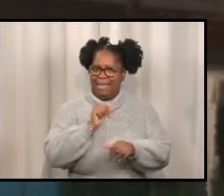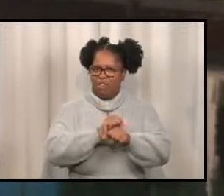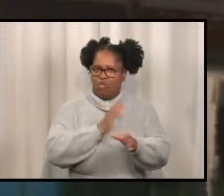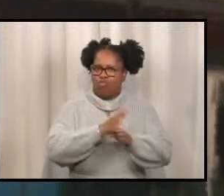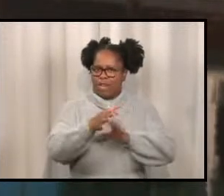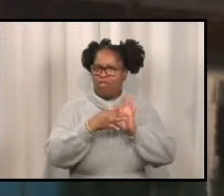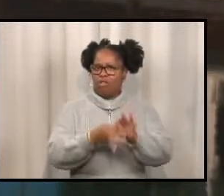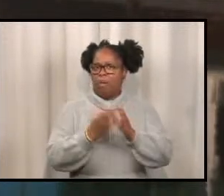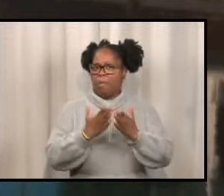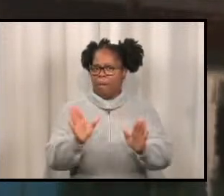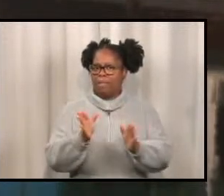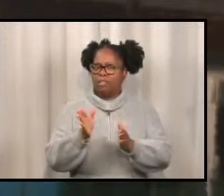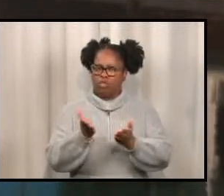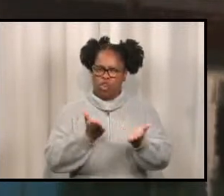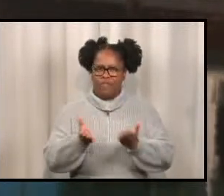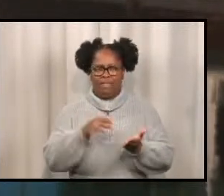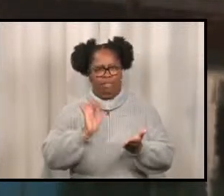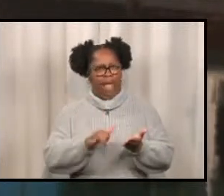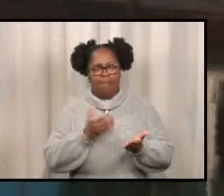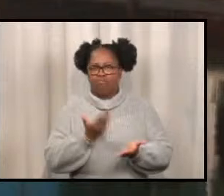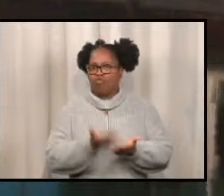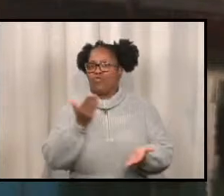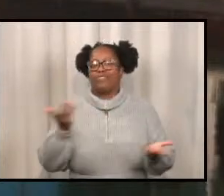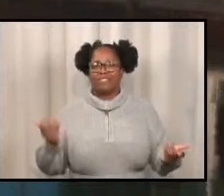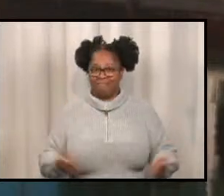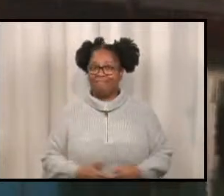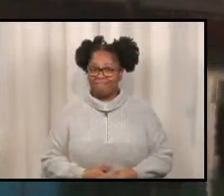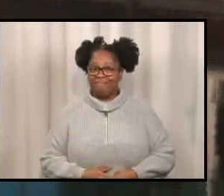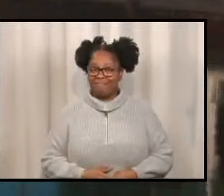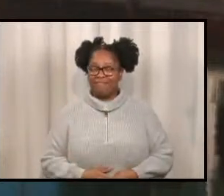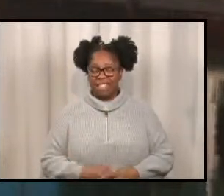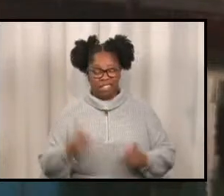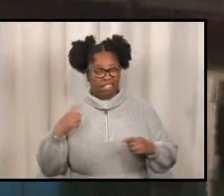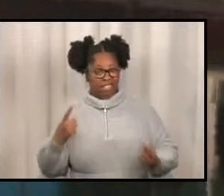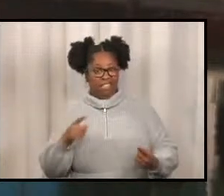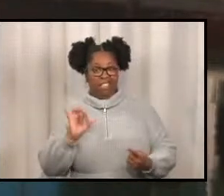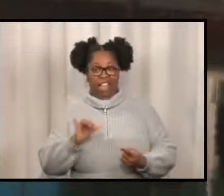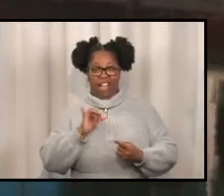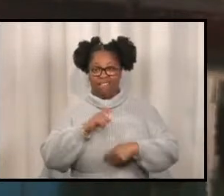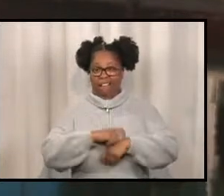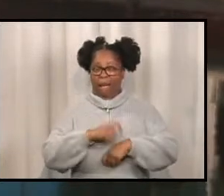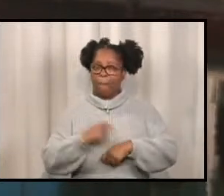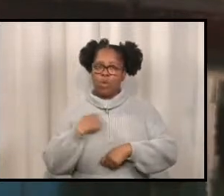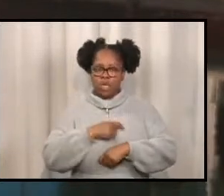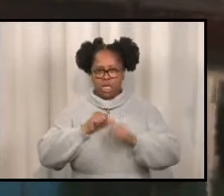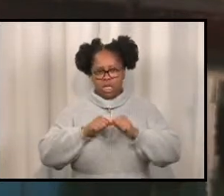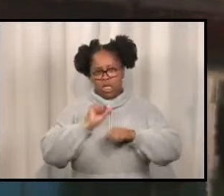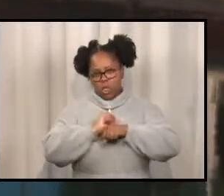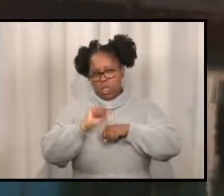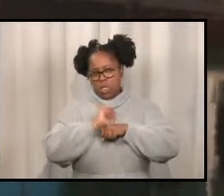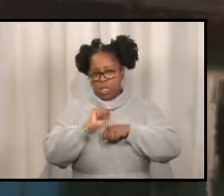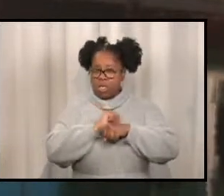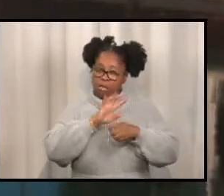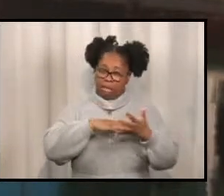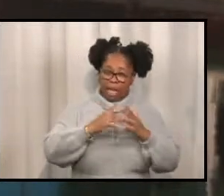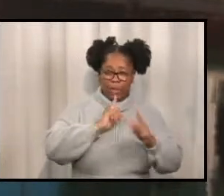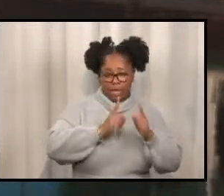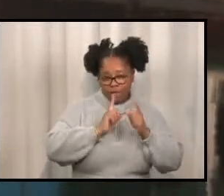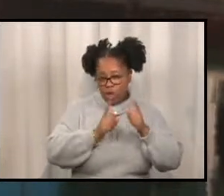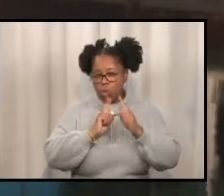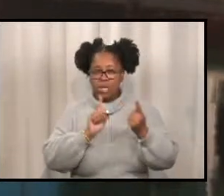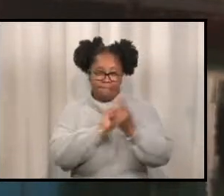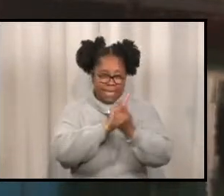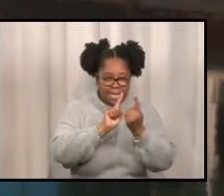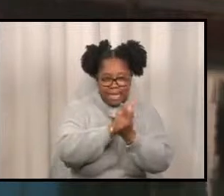public service, and that's a testament to that. And since then, we've been working tirelessly in scheduling interviews, meeting every